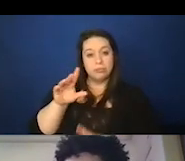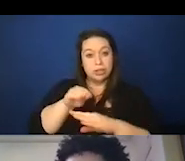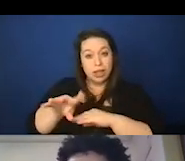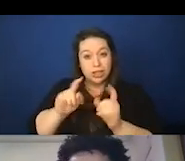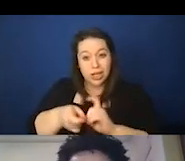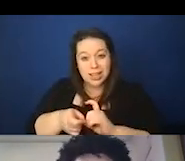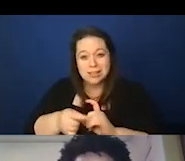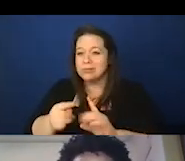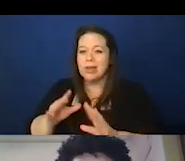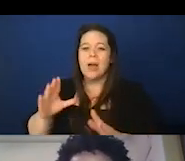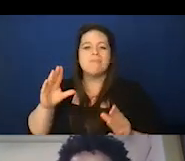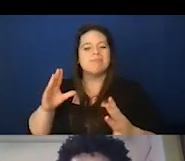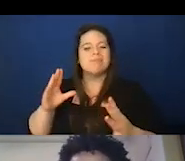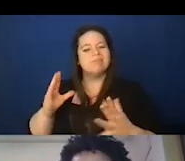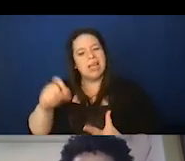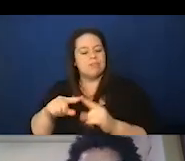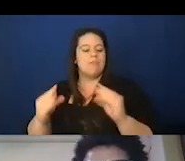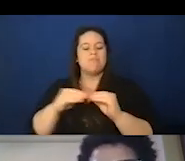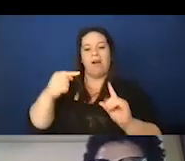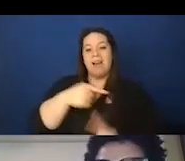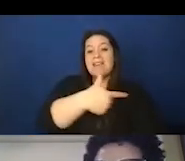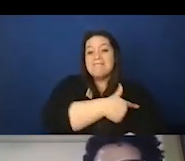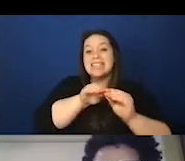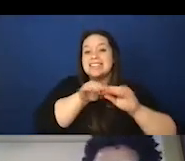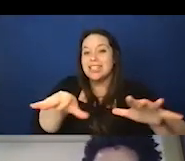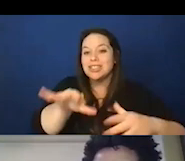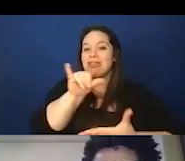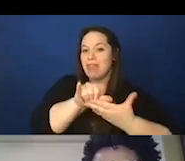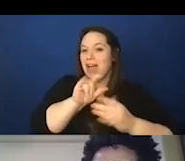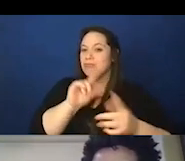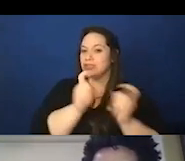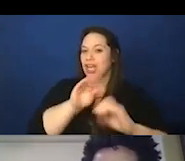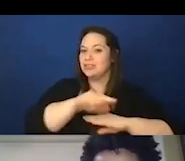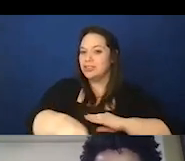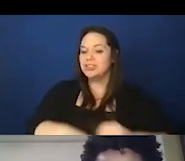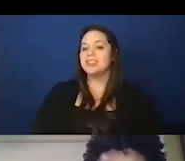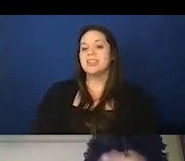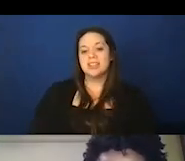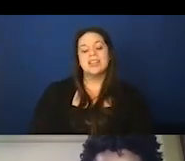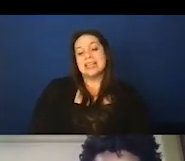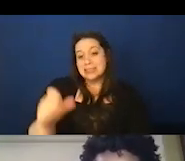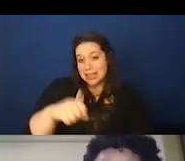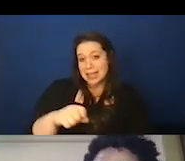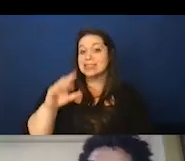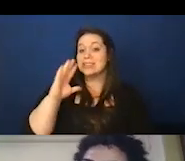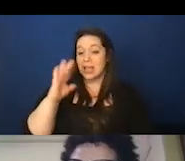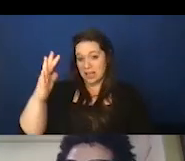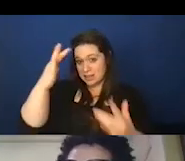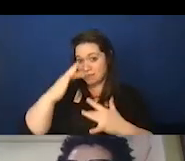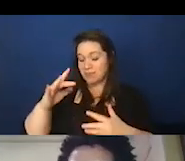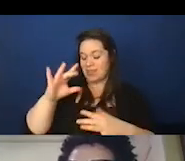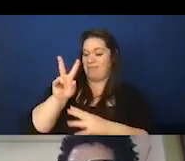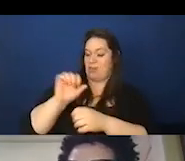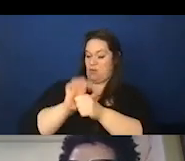are coming out with the virus itself. More mutations will continue to come if we don't really have an impact with